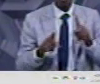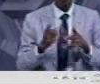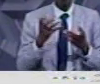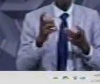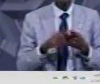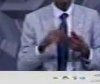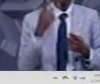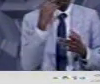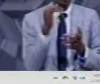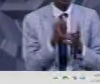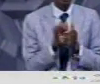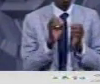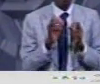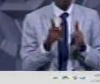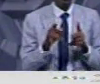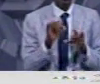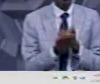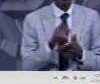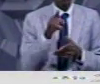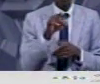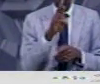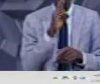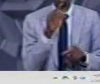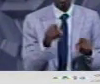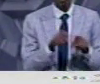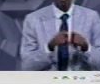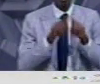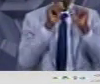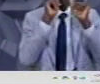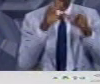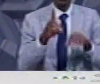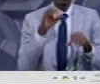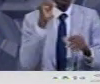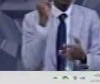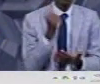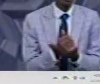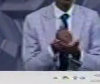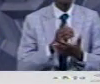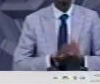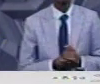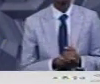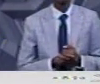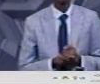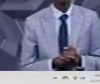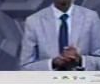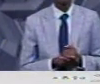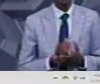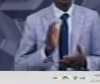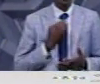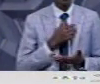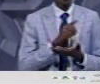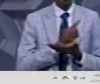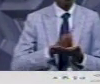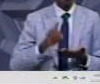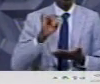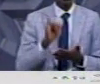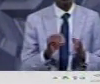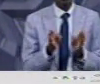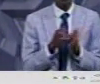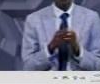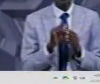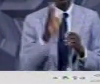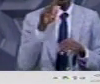Weekly meetings. Three times we meet for special program. On